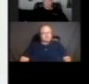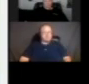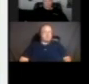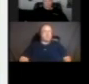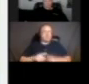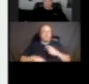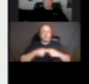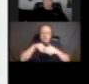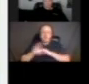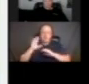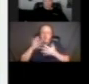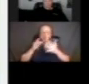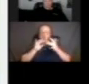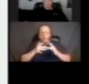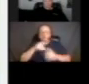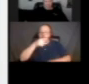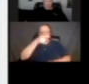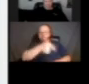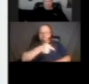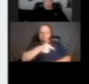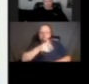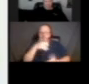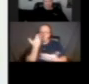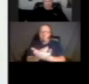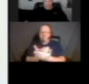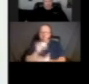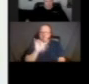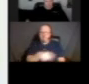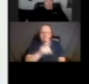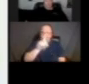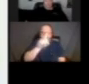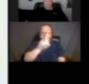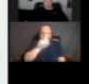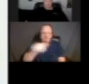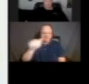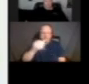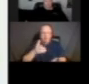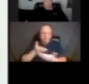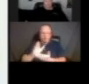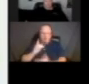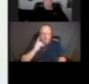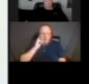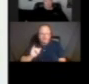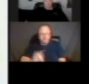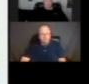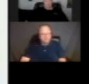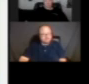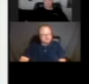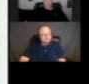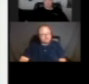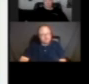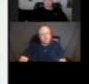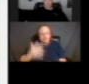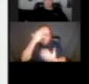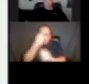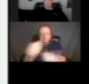into our webpage, this is what would be your landing page, right? The Disability Rights California. I want you to know